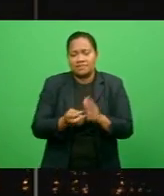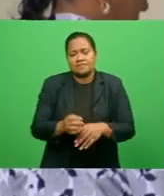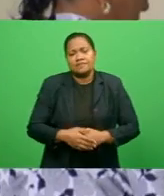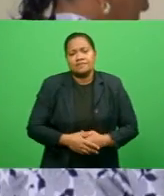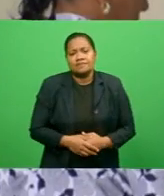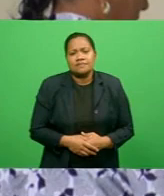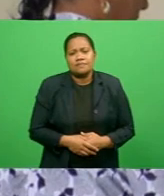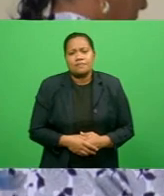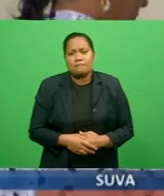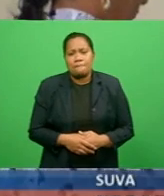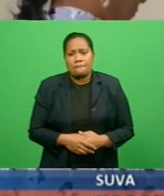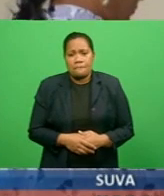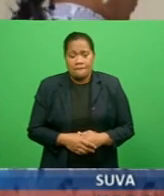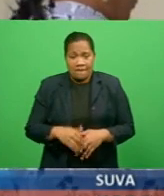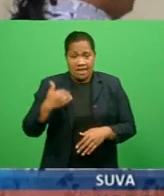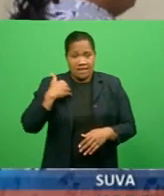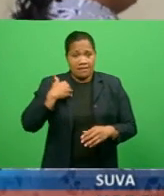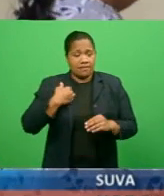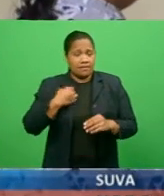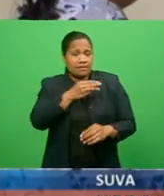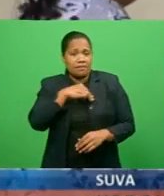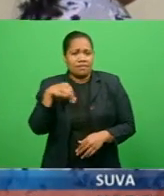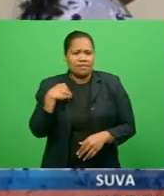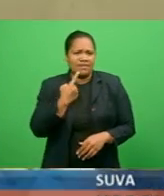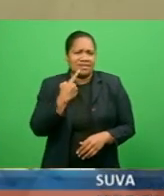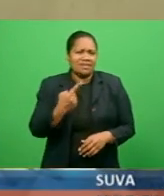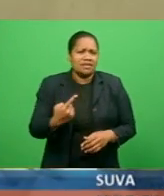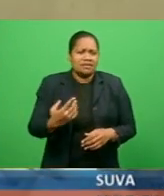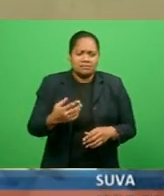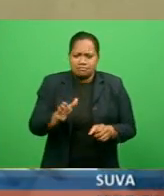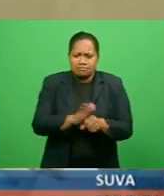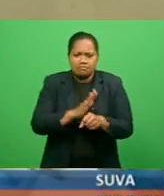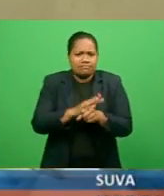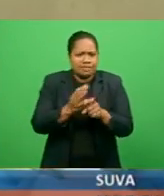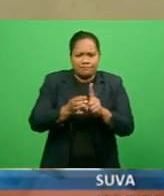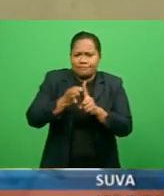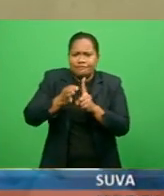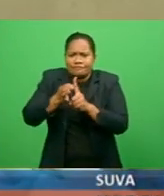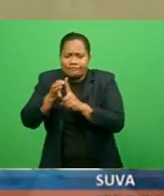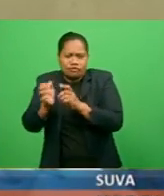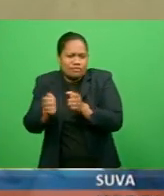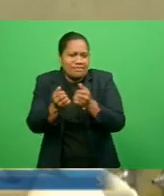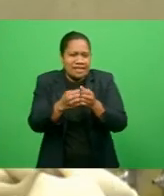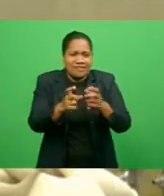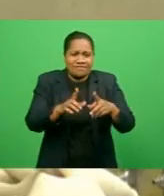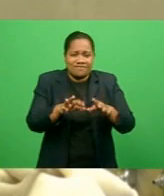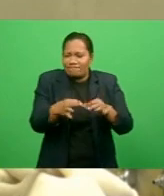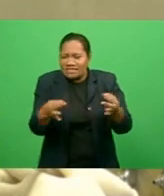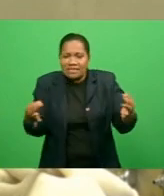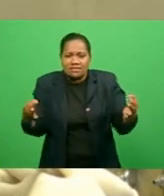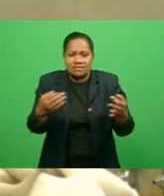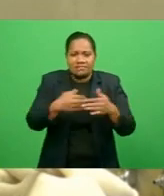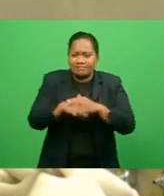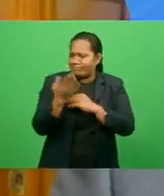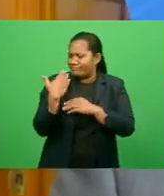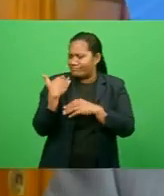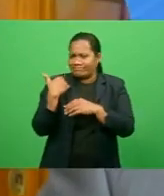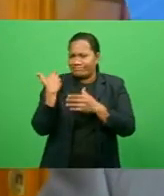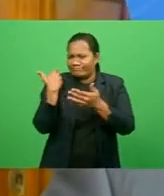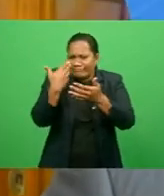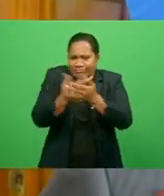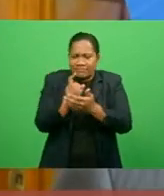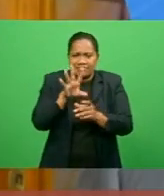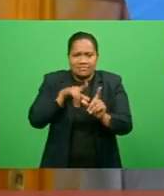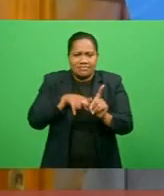reports. The Health Minister says they've made major upgrades to many facilities in the past decade and also increased manpower. We